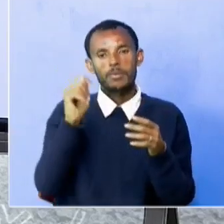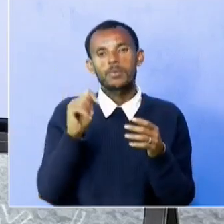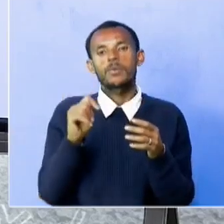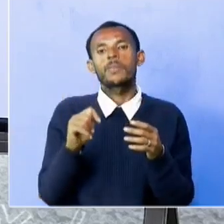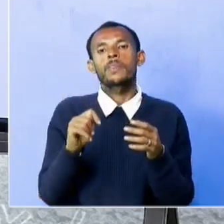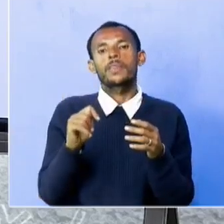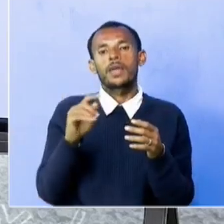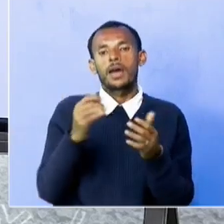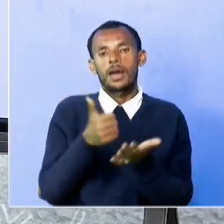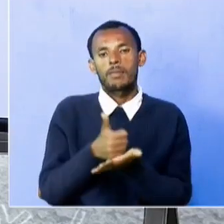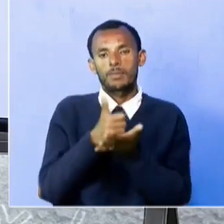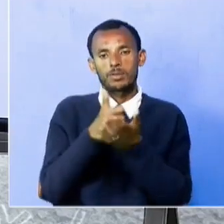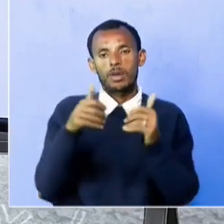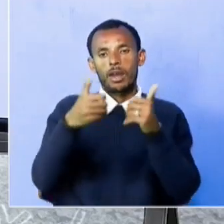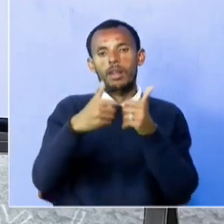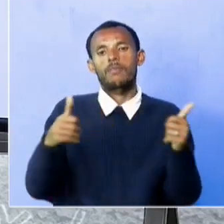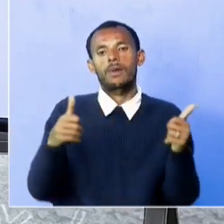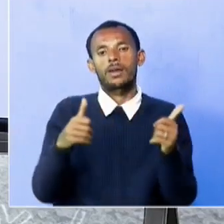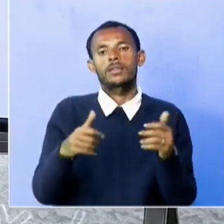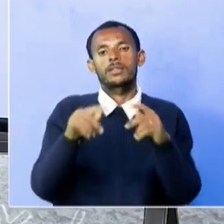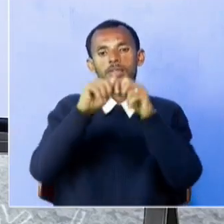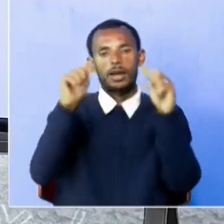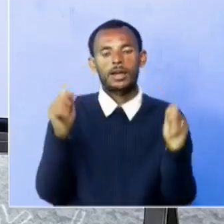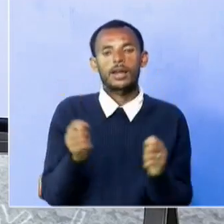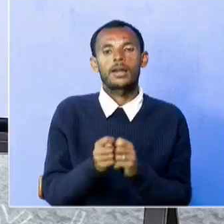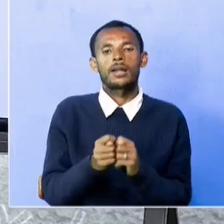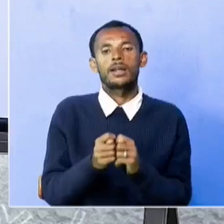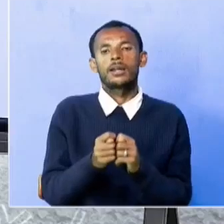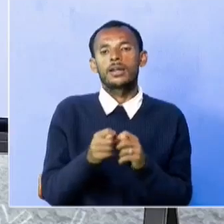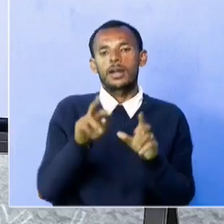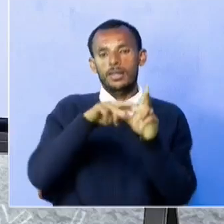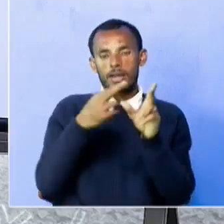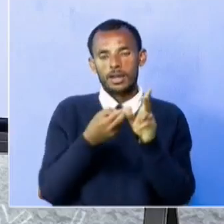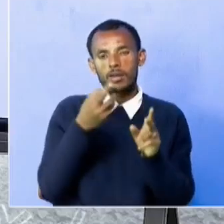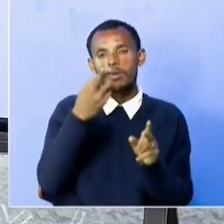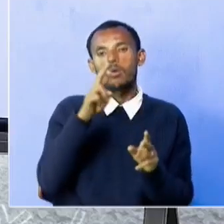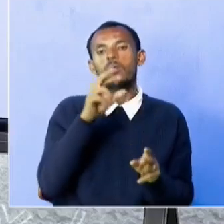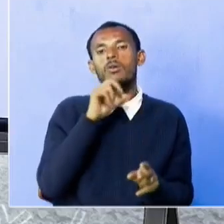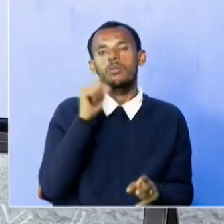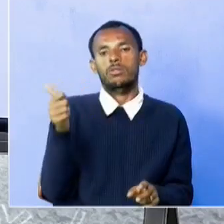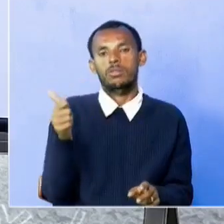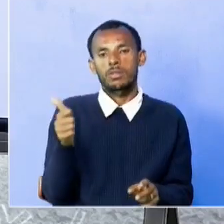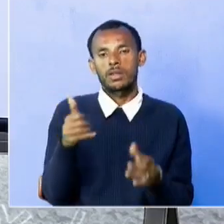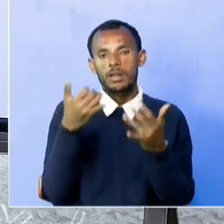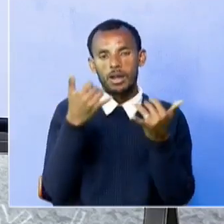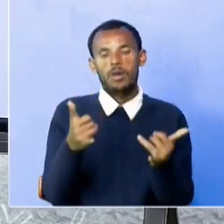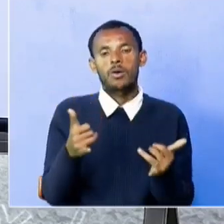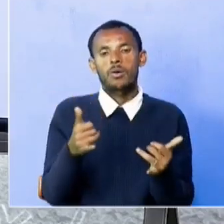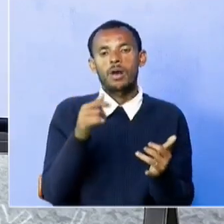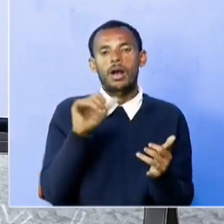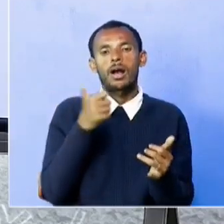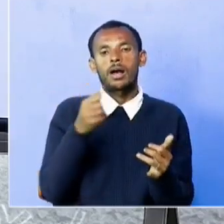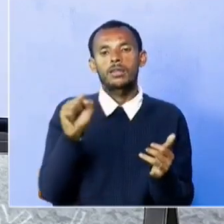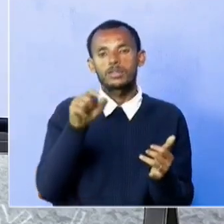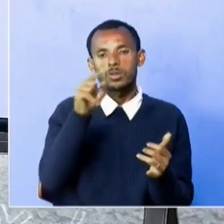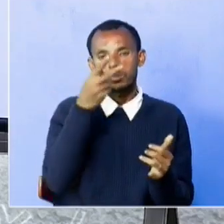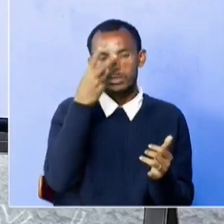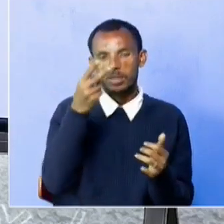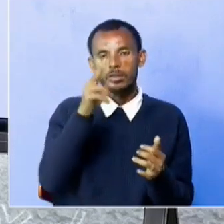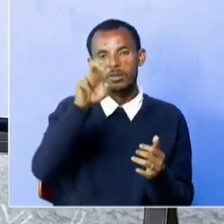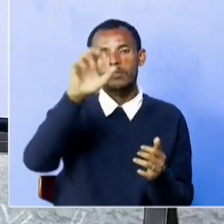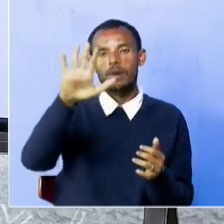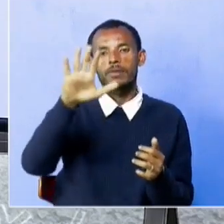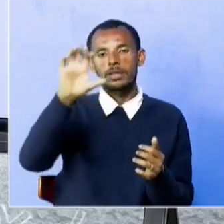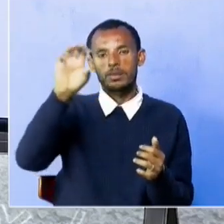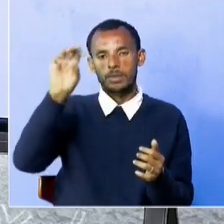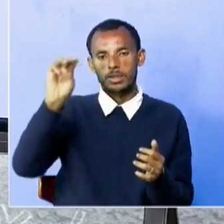to identify whether the triangle is right angle or not. So now, as you can see, 25